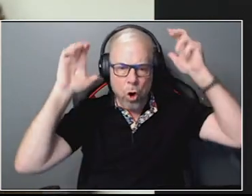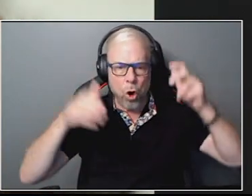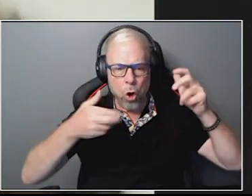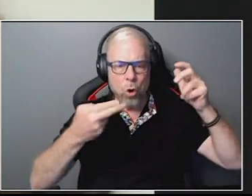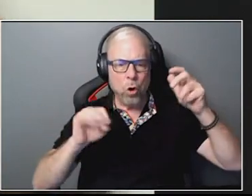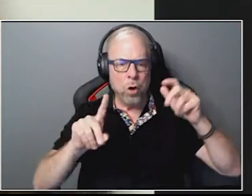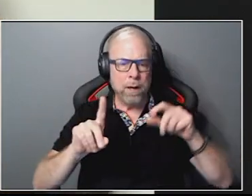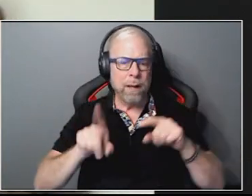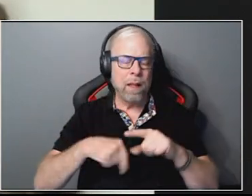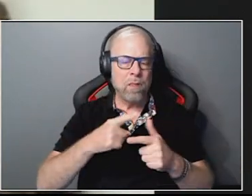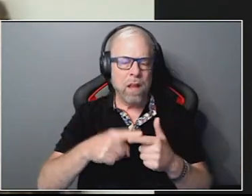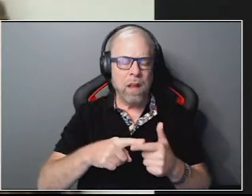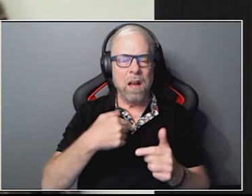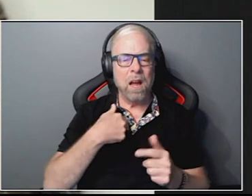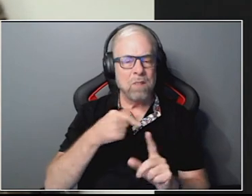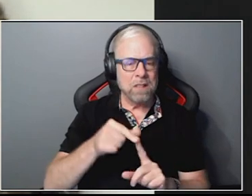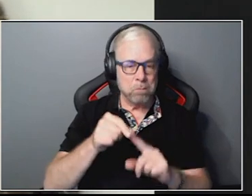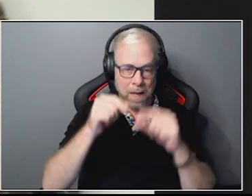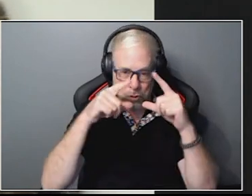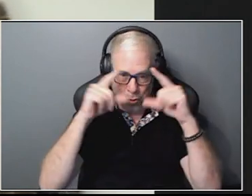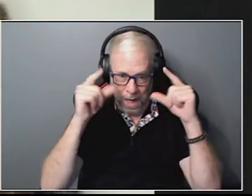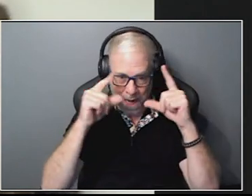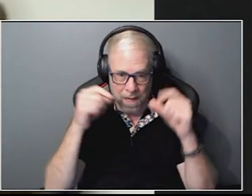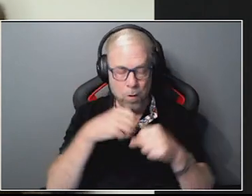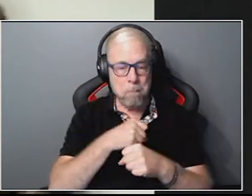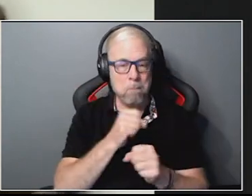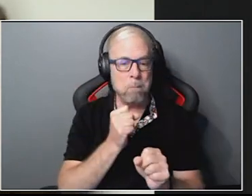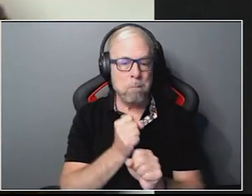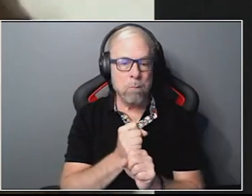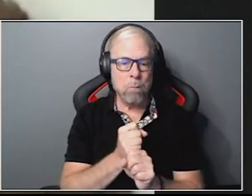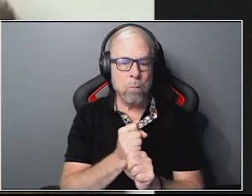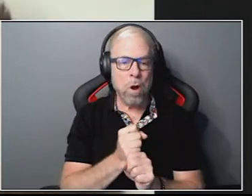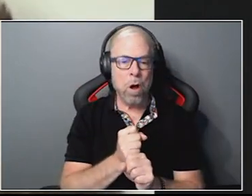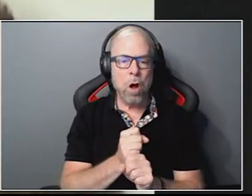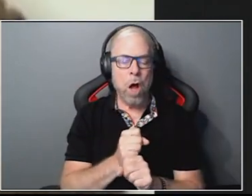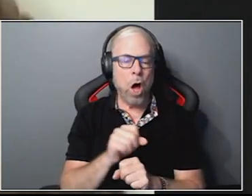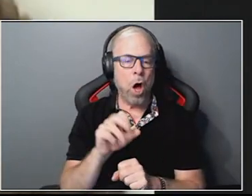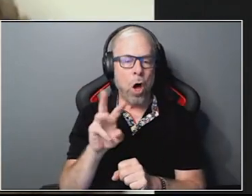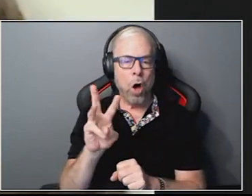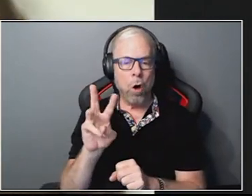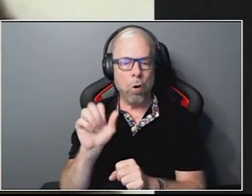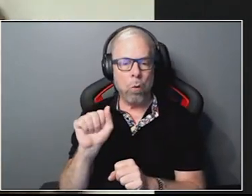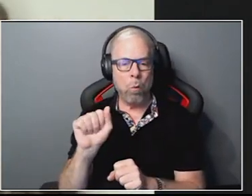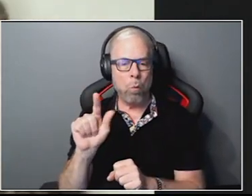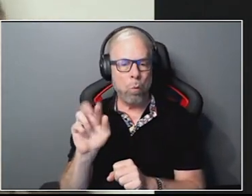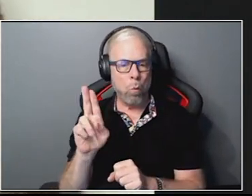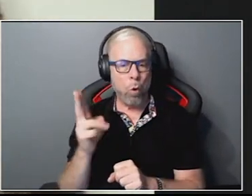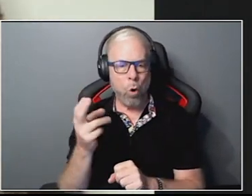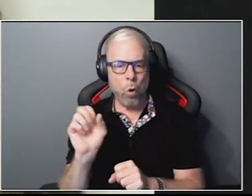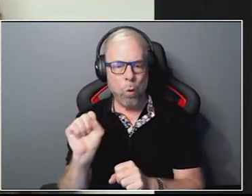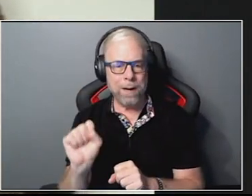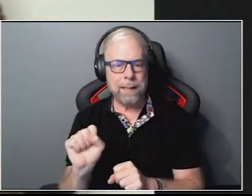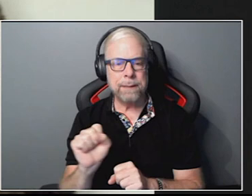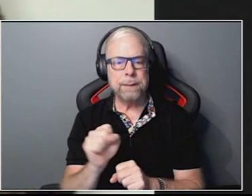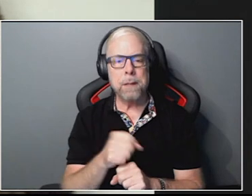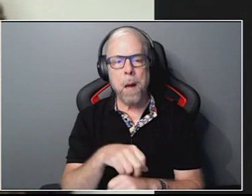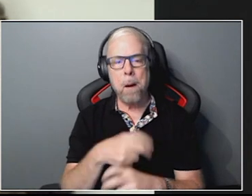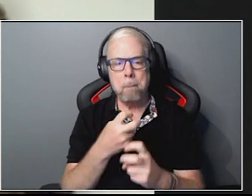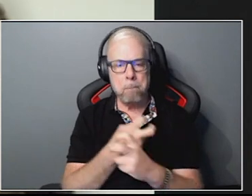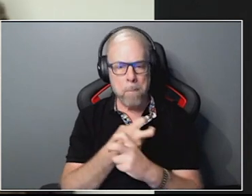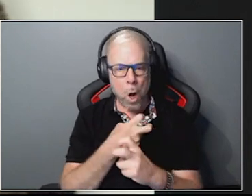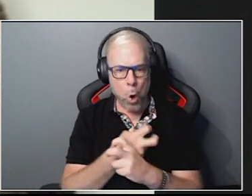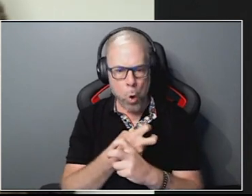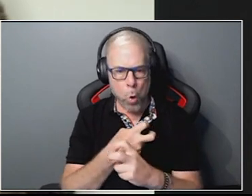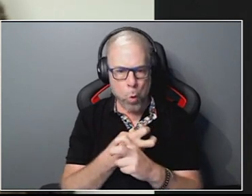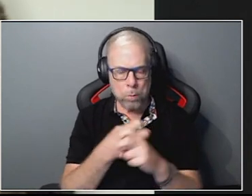You have special glasses that were made out of the walrus bone that had just a little slit in it. That protected your